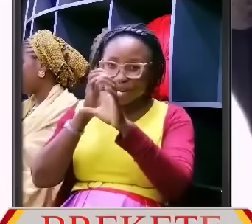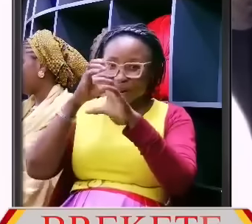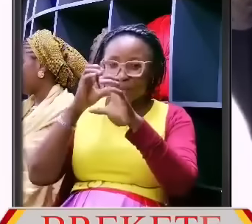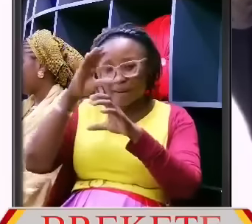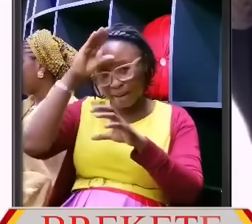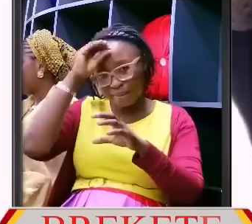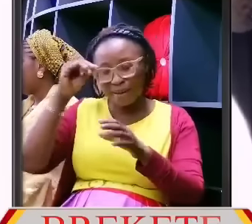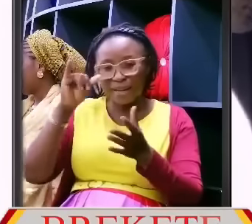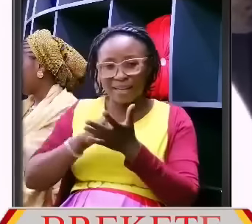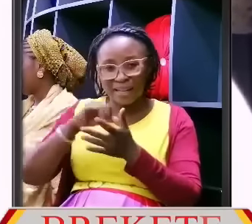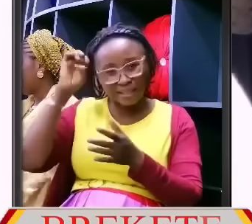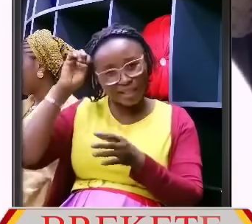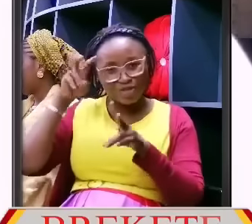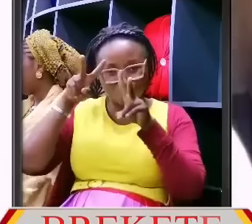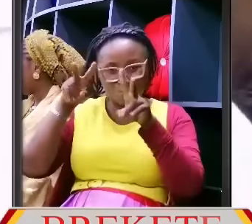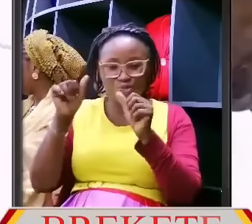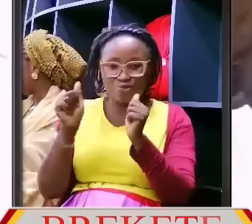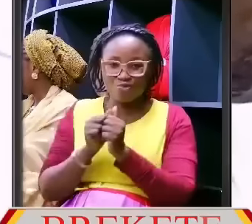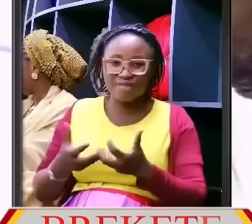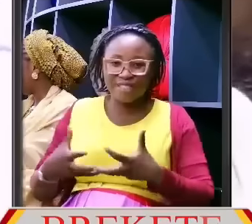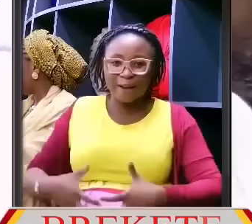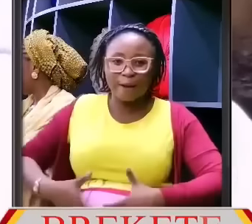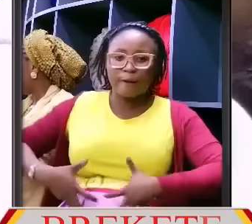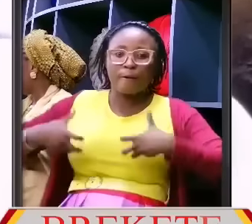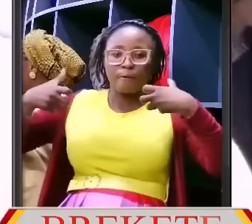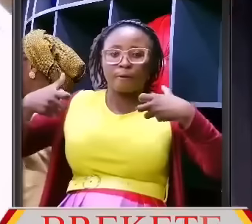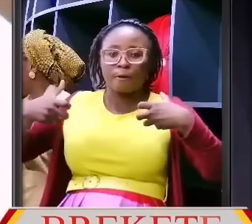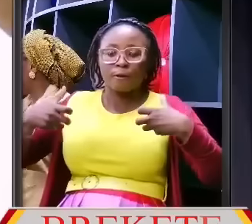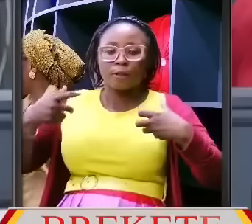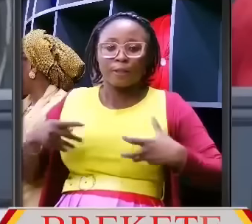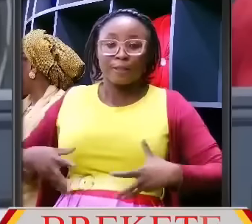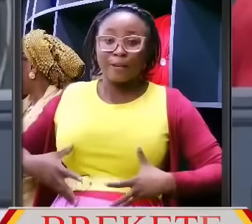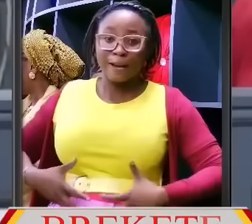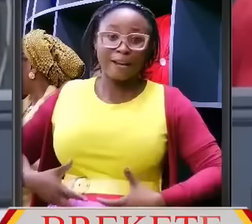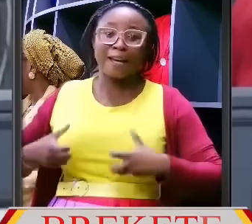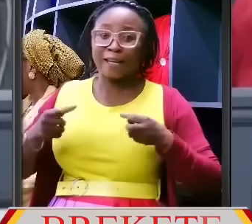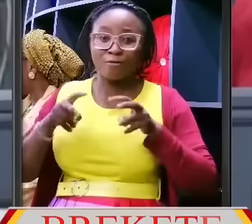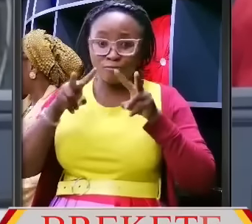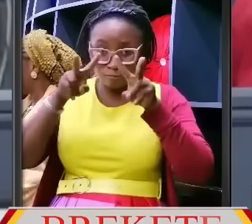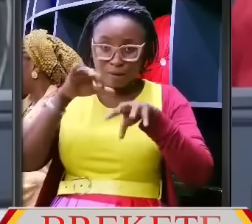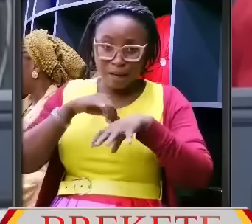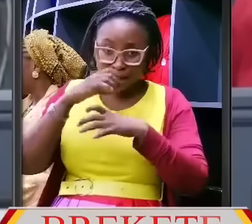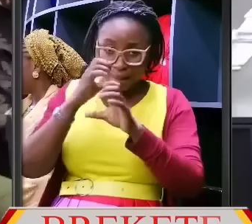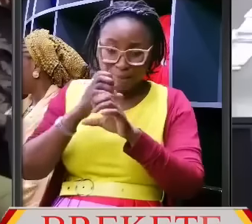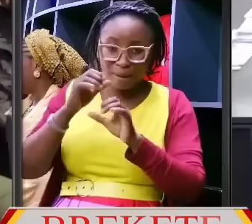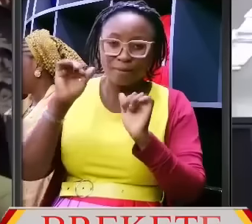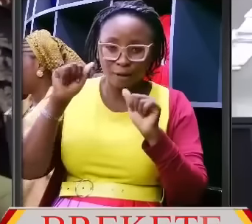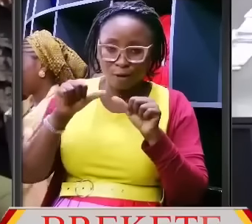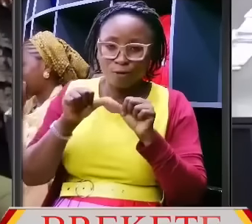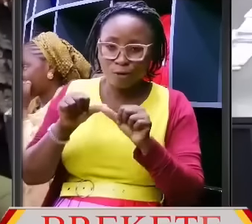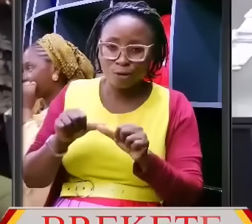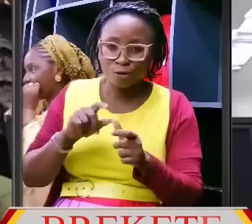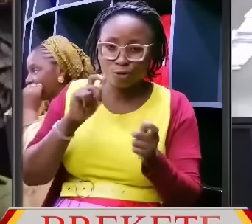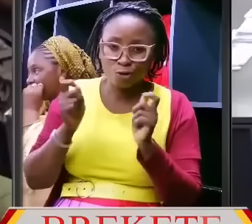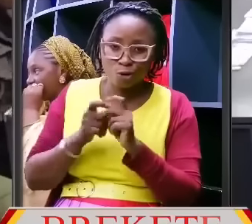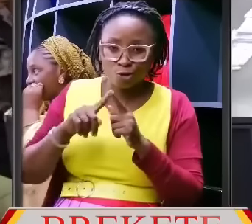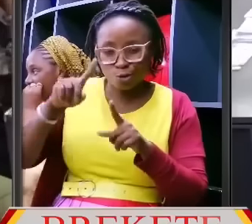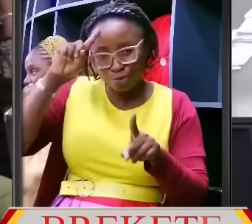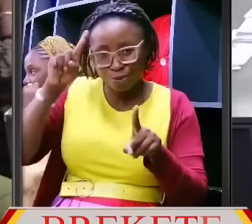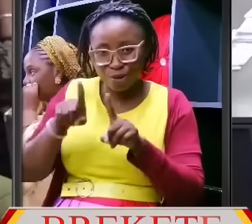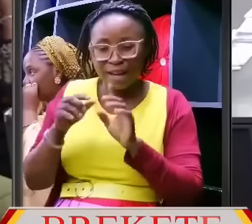cameraman, say they look and with verse. Say the verse where he they look the camera, they if he go home, he go turn to